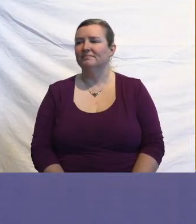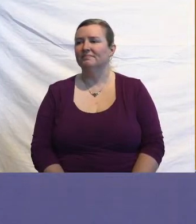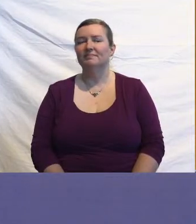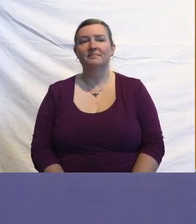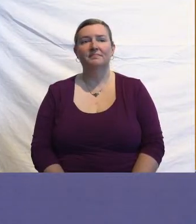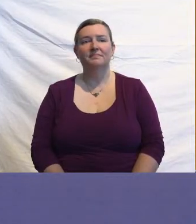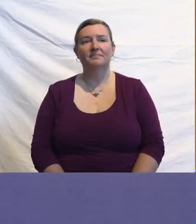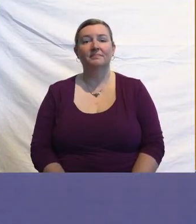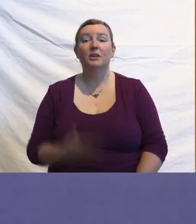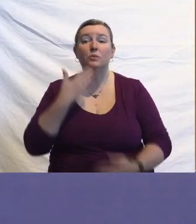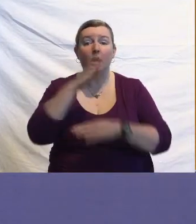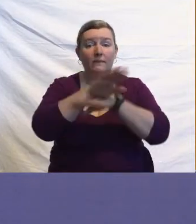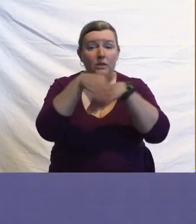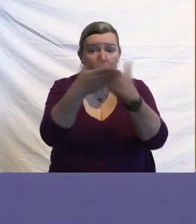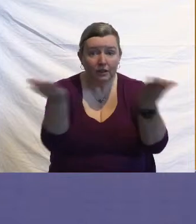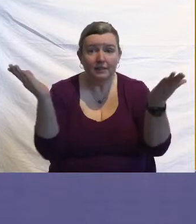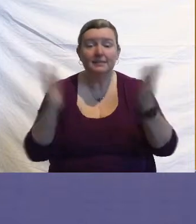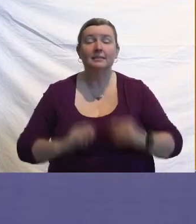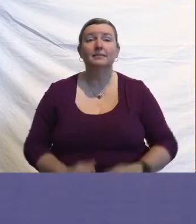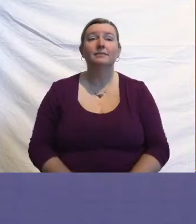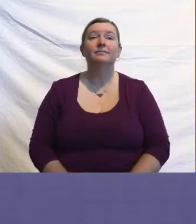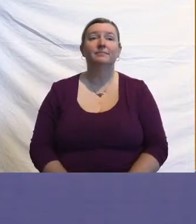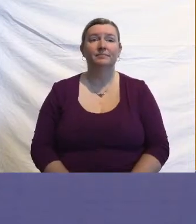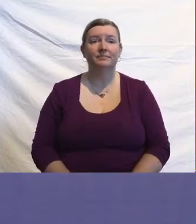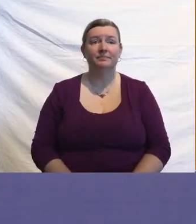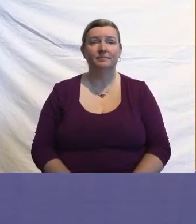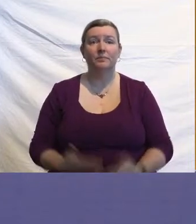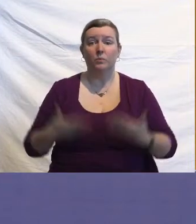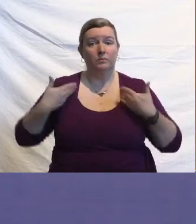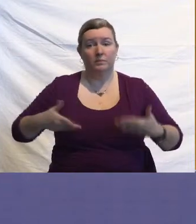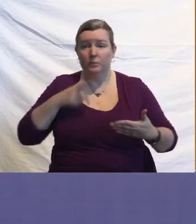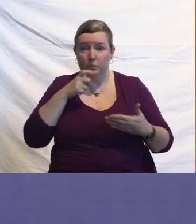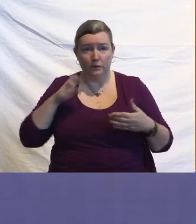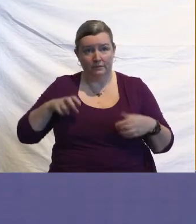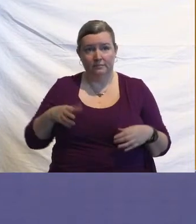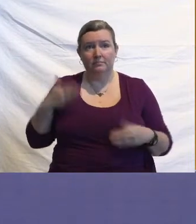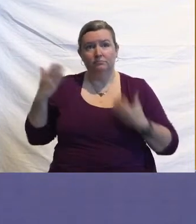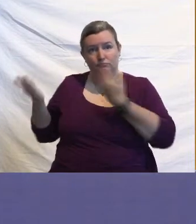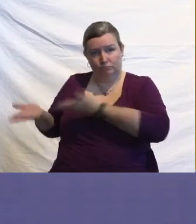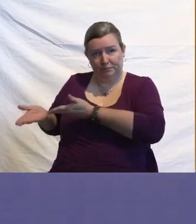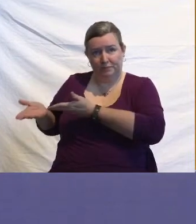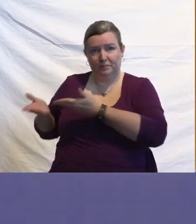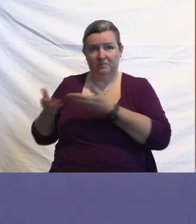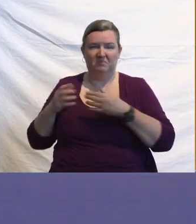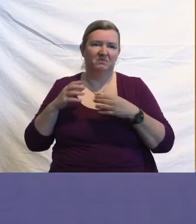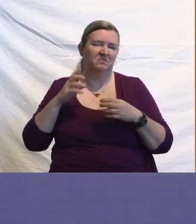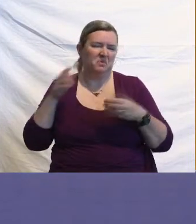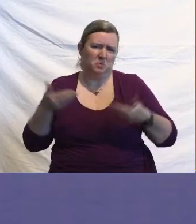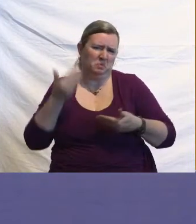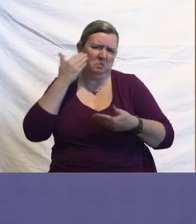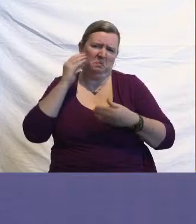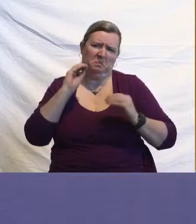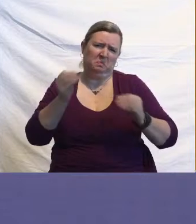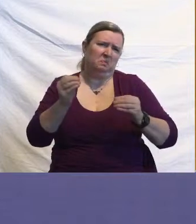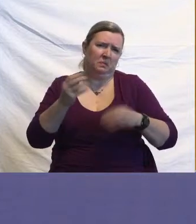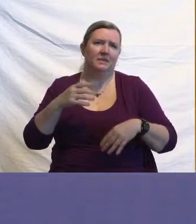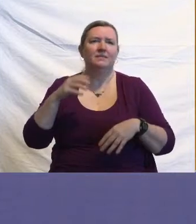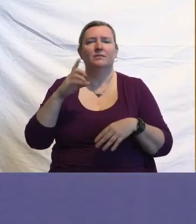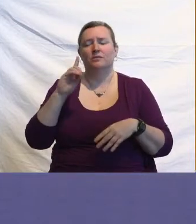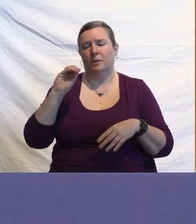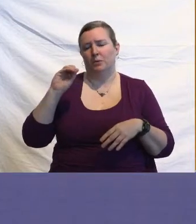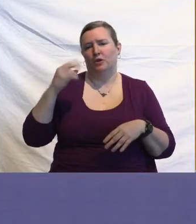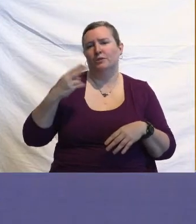Okay, good afternoon, everybody. With me today is a woman to my right who needs no introduction, the Commissioner of the Department of Health, Judy Persicelli. To her right,